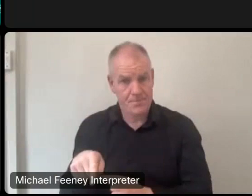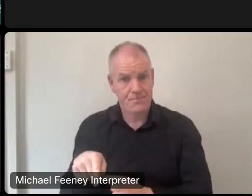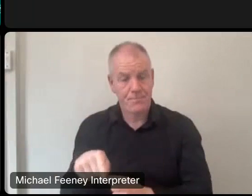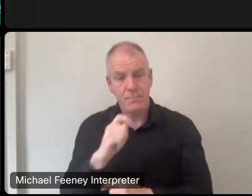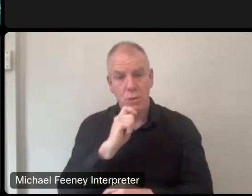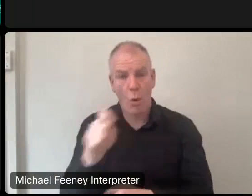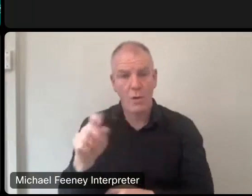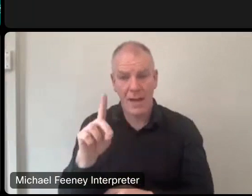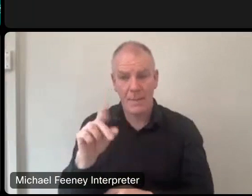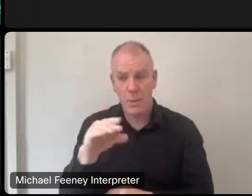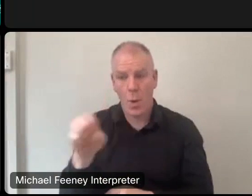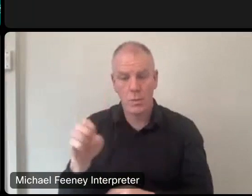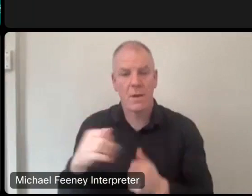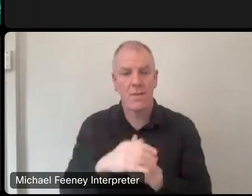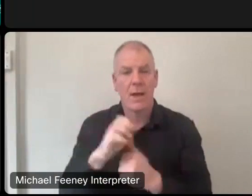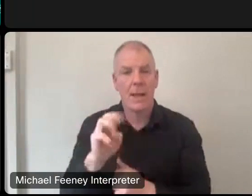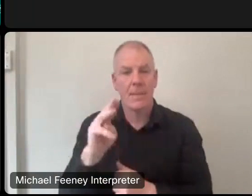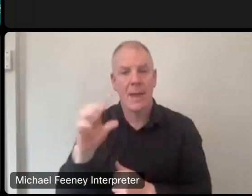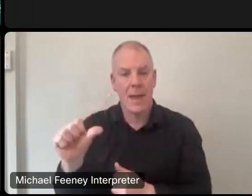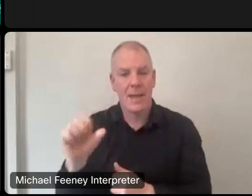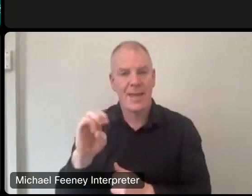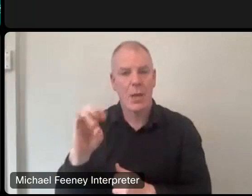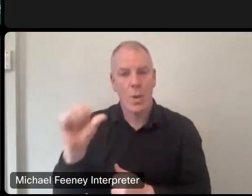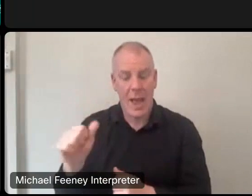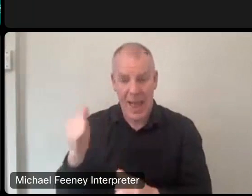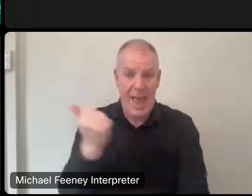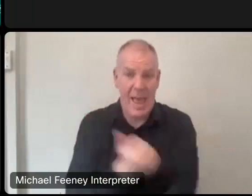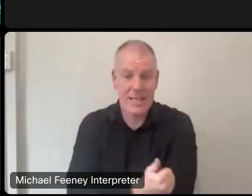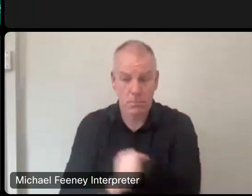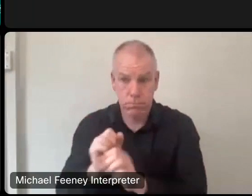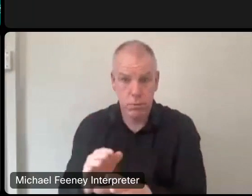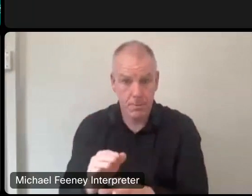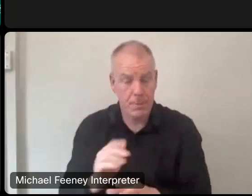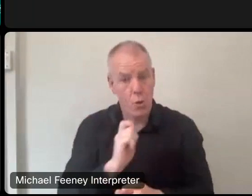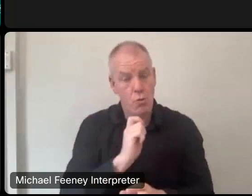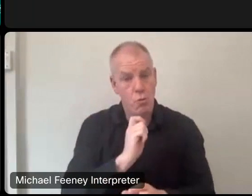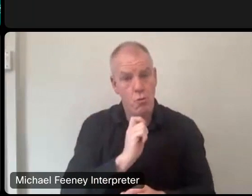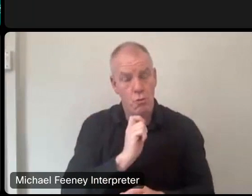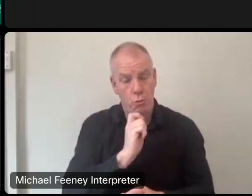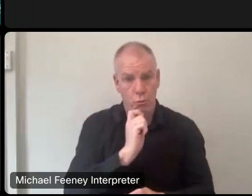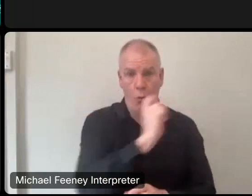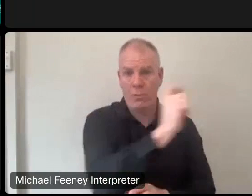notifiable dose to EPA HICWA, and the question is this a notifiable incident?